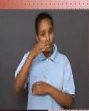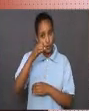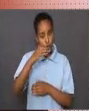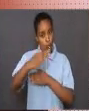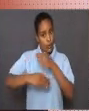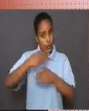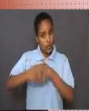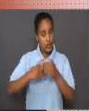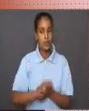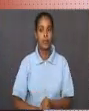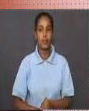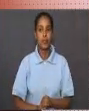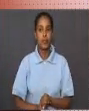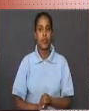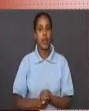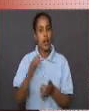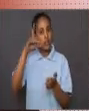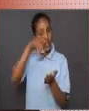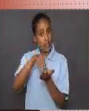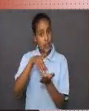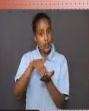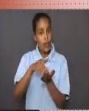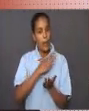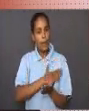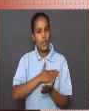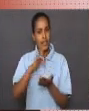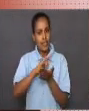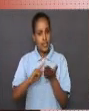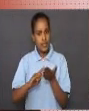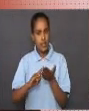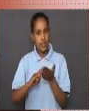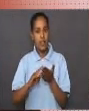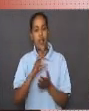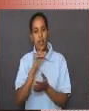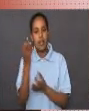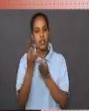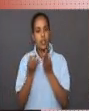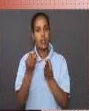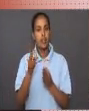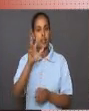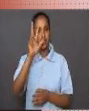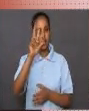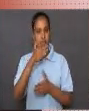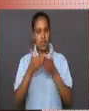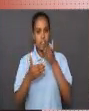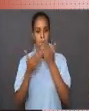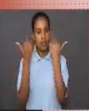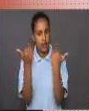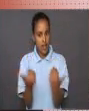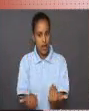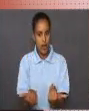process? As a review, please list and explain the three steps